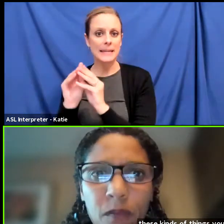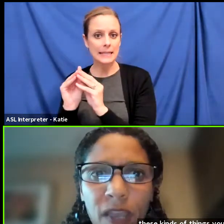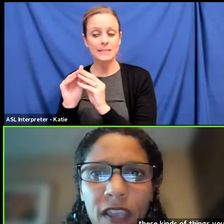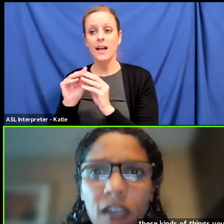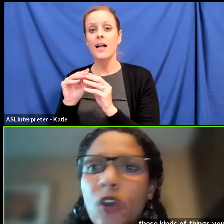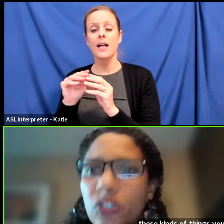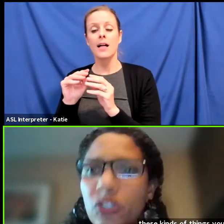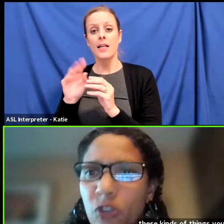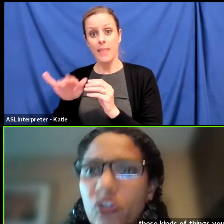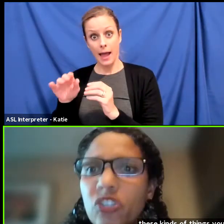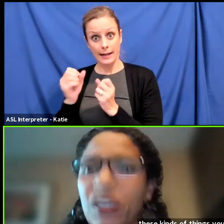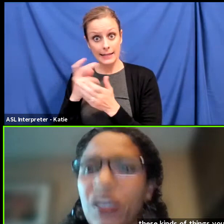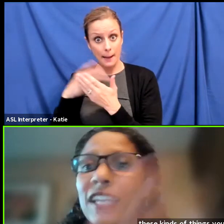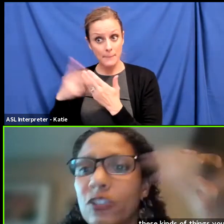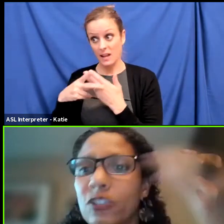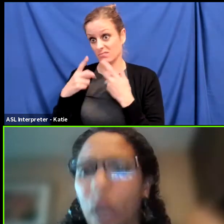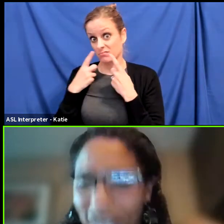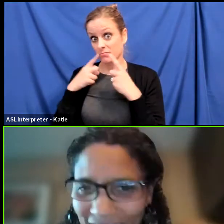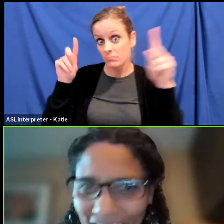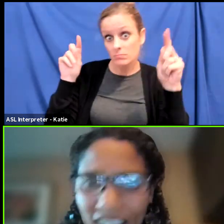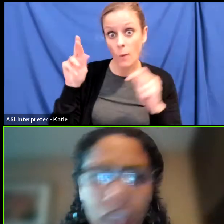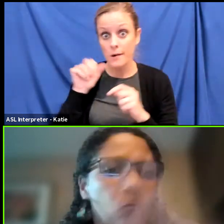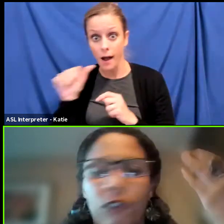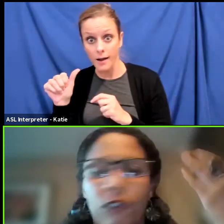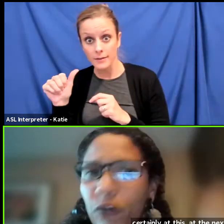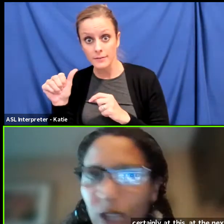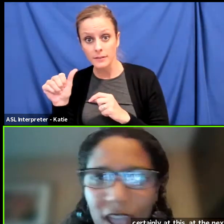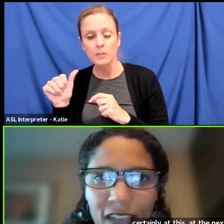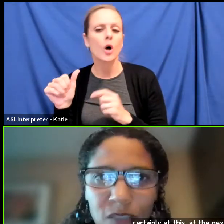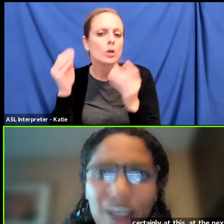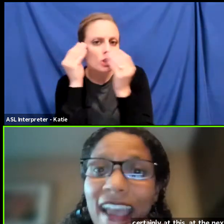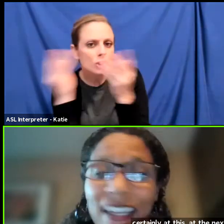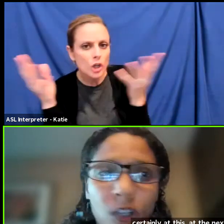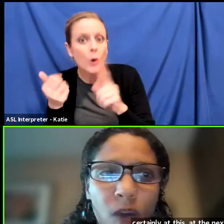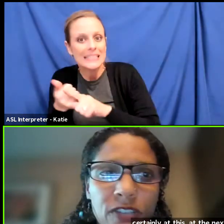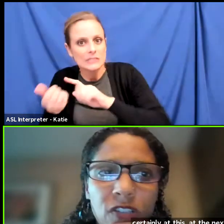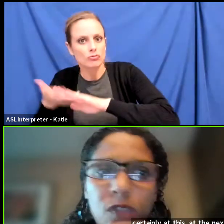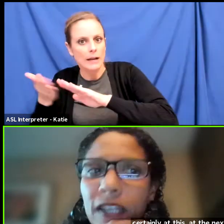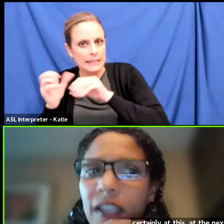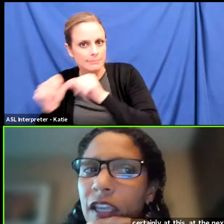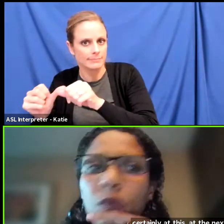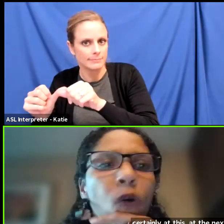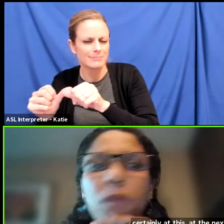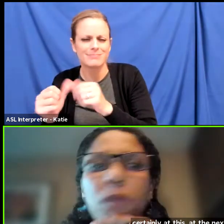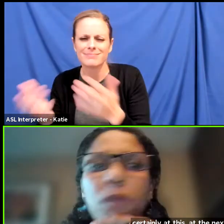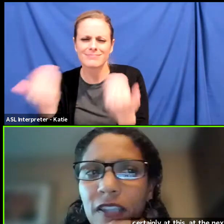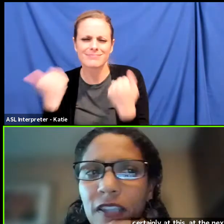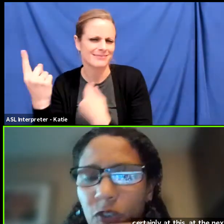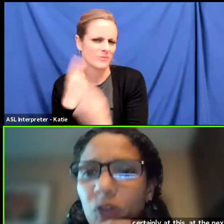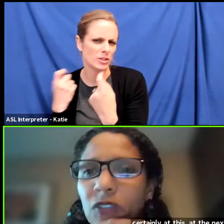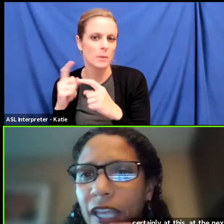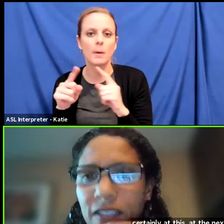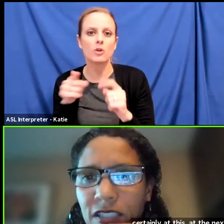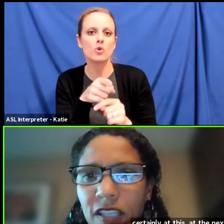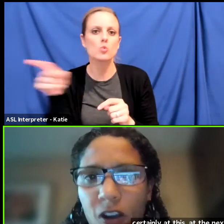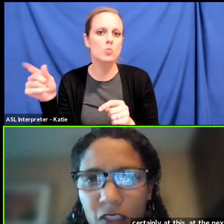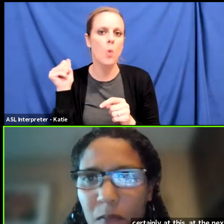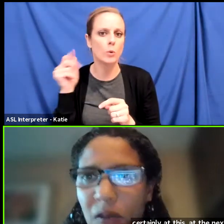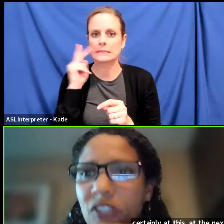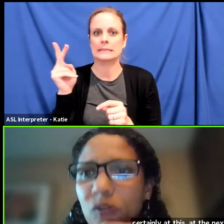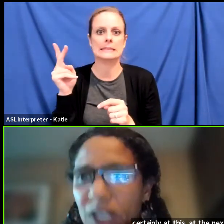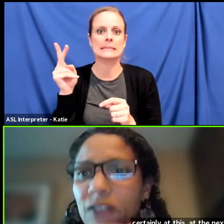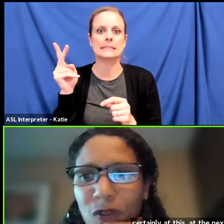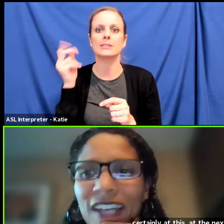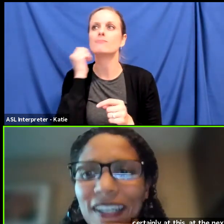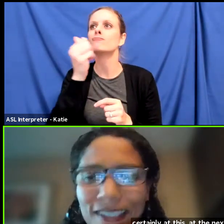of the campaign. So just know that it's running. You can feel free to ask me any questions, but it won't be something that you will likely see all